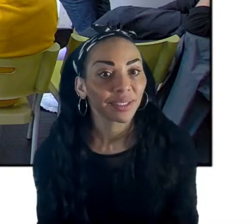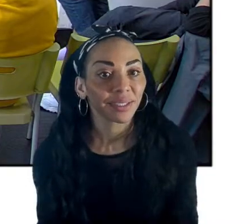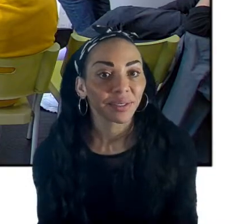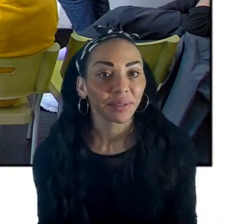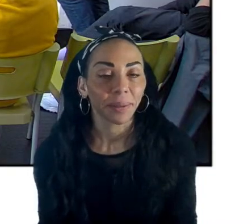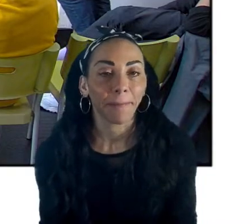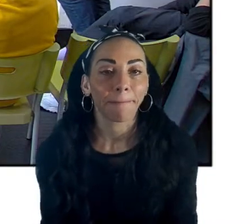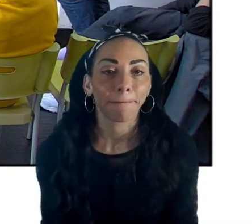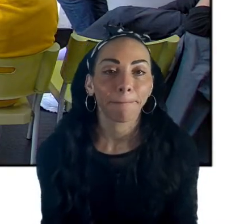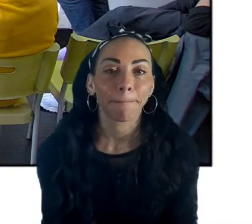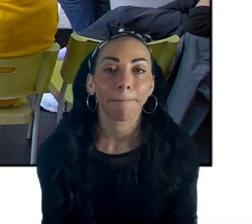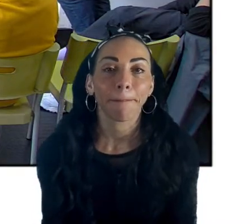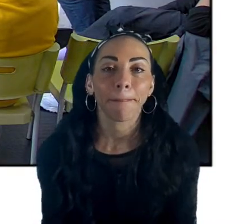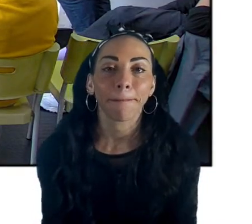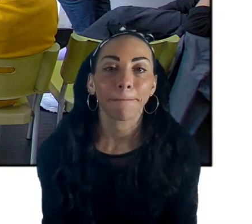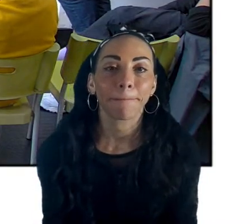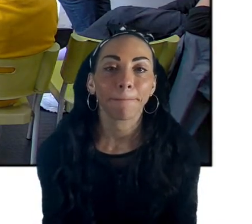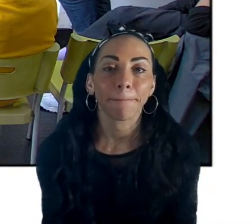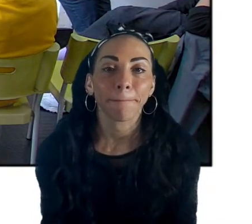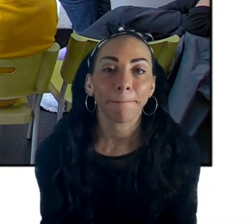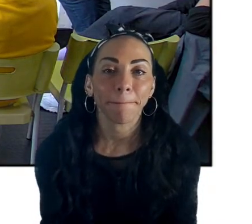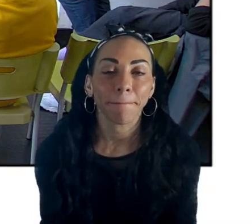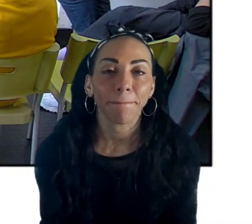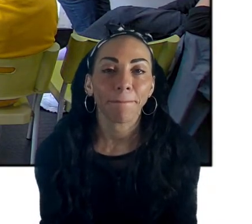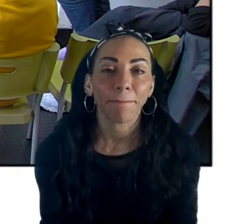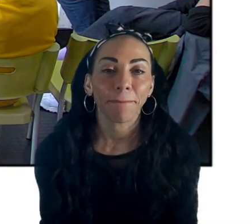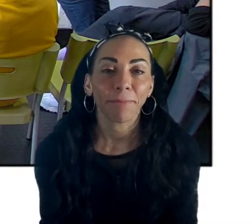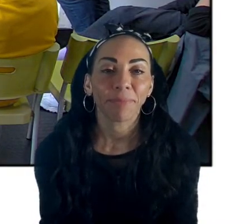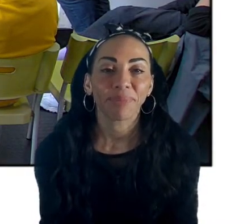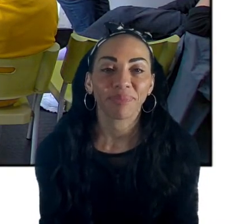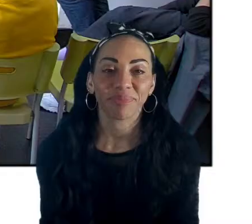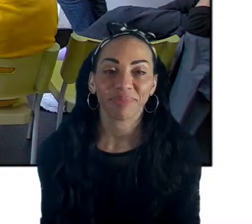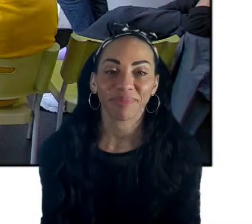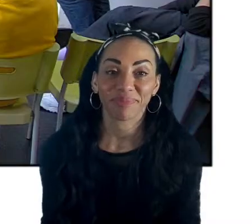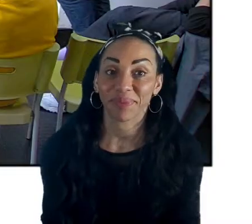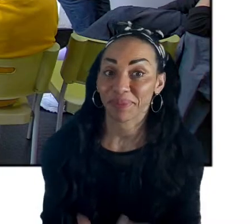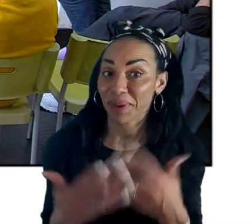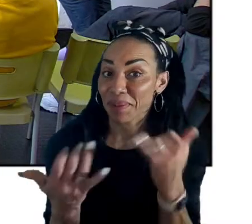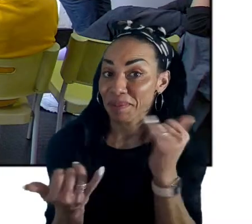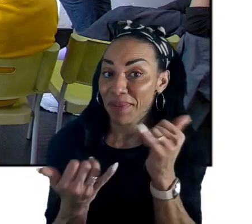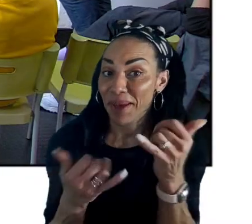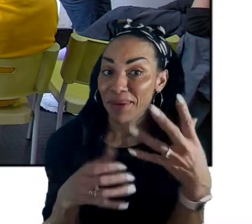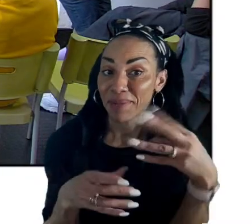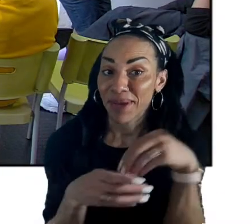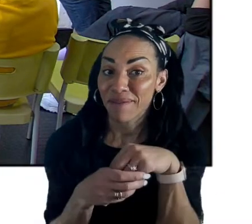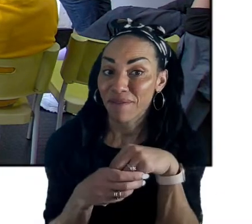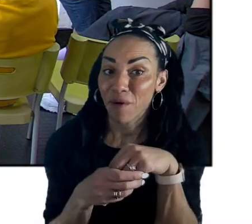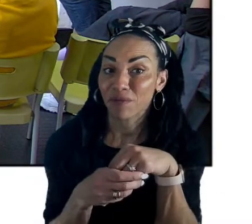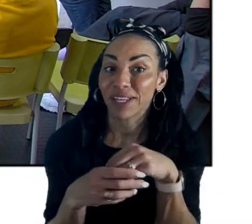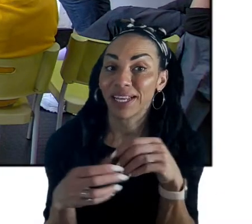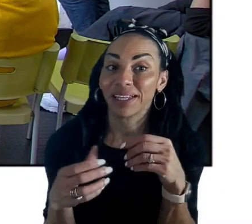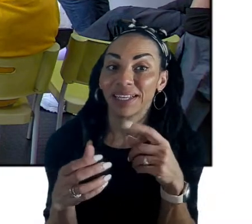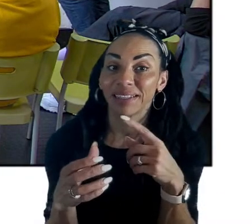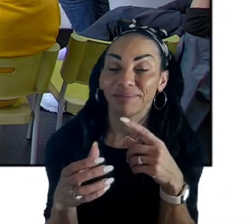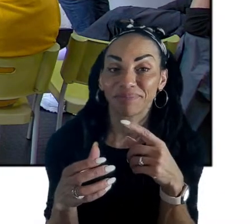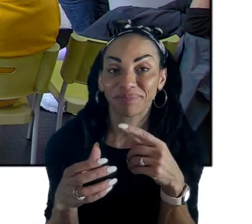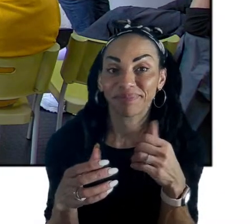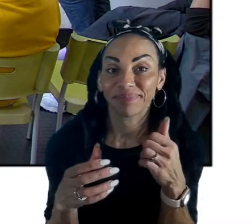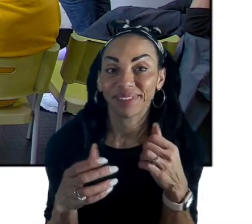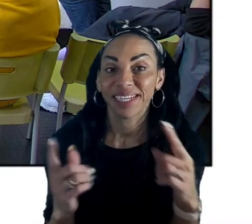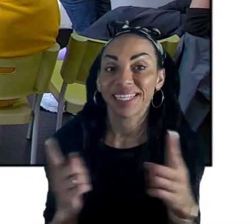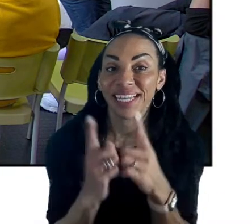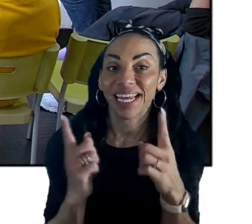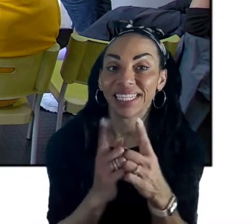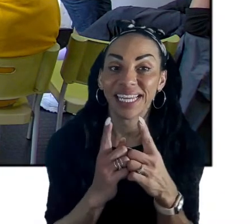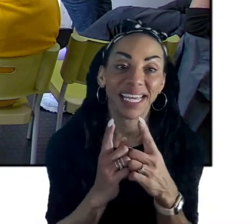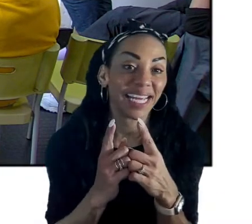yeah. As an end game for the dating apps, potentially, in some cases. Yeah, I guess I haven't considered that